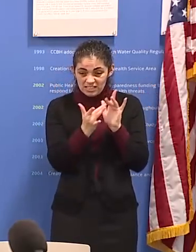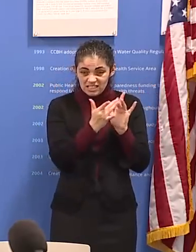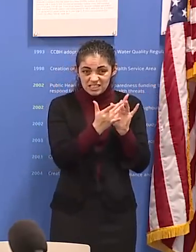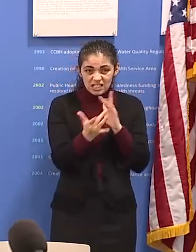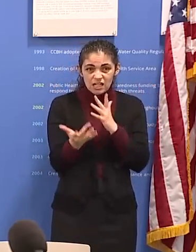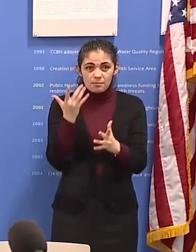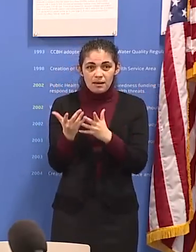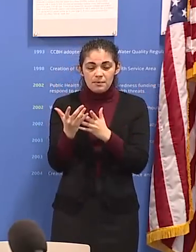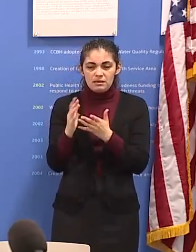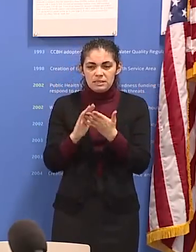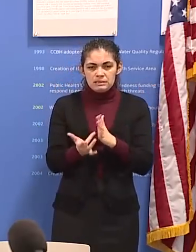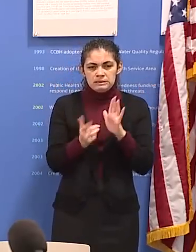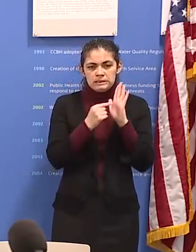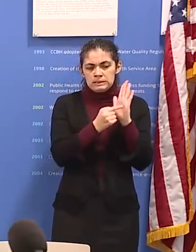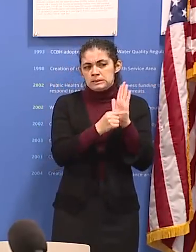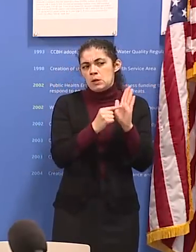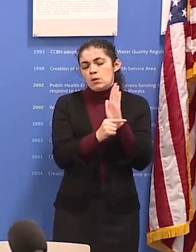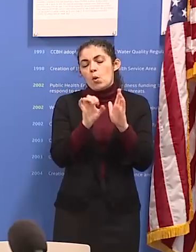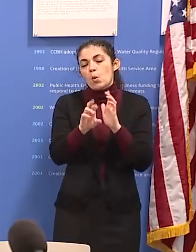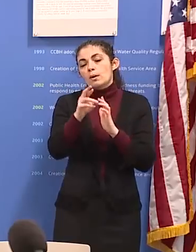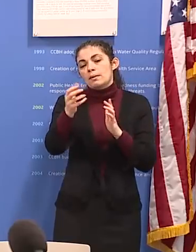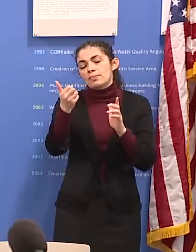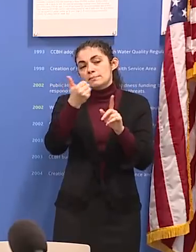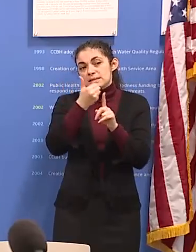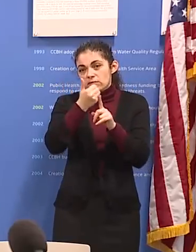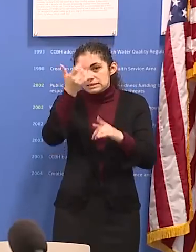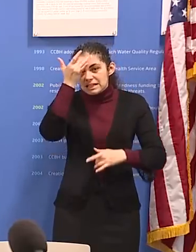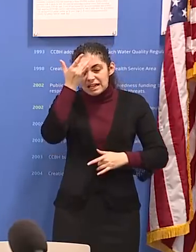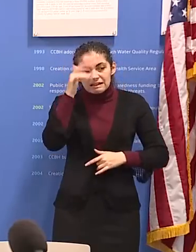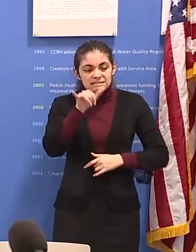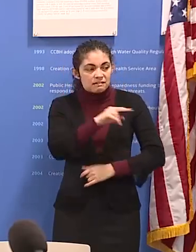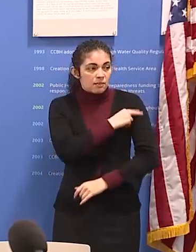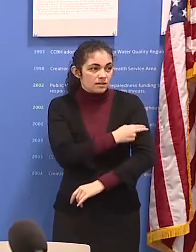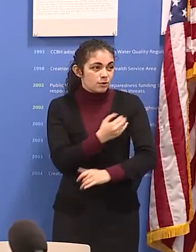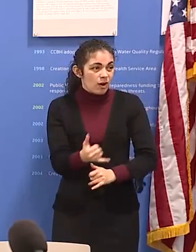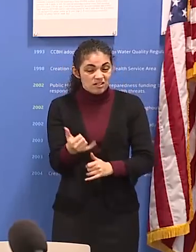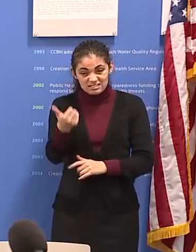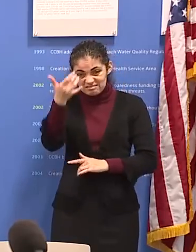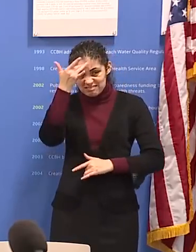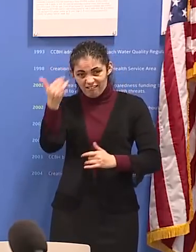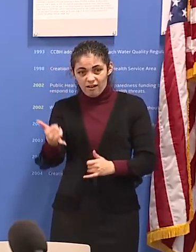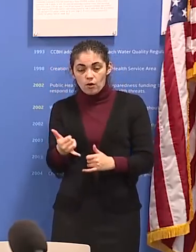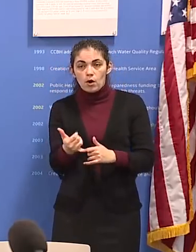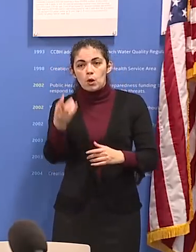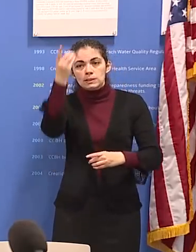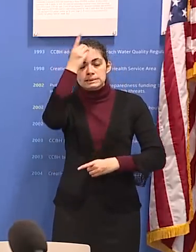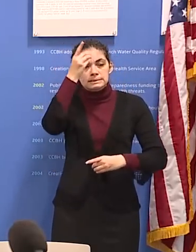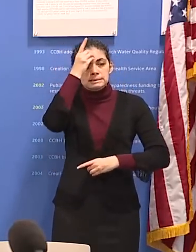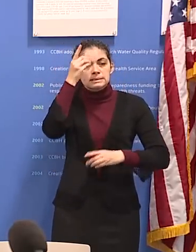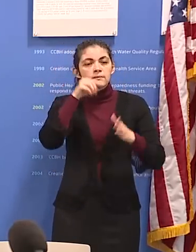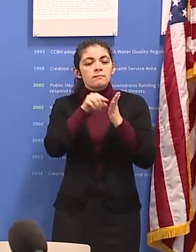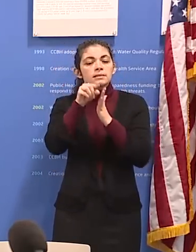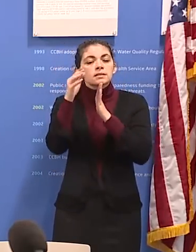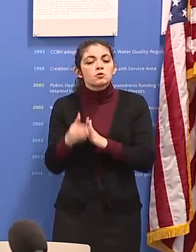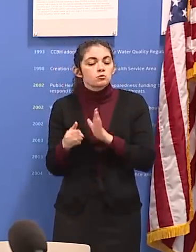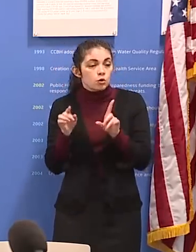may have become symptomatic, or maybe they're sick themselves at the hospital and they've already been tested themselves. And so our disease investigation